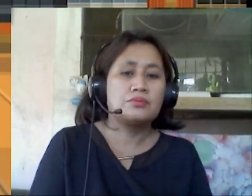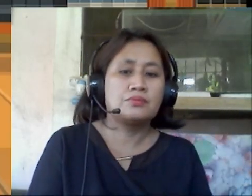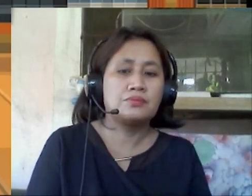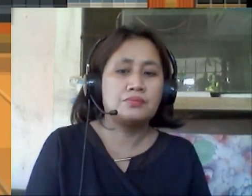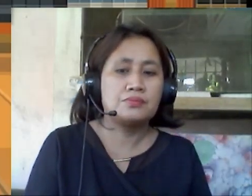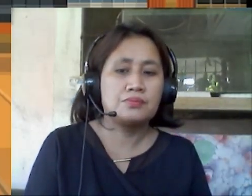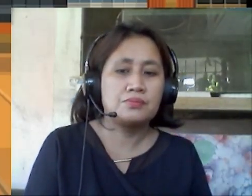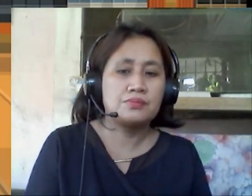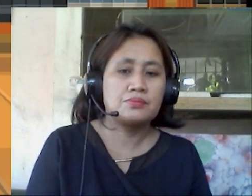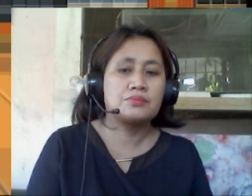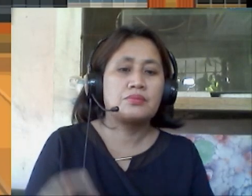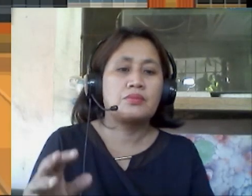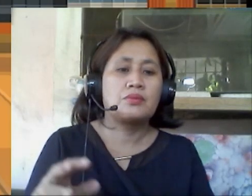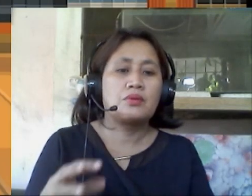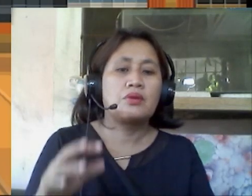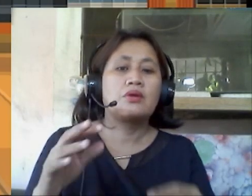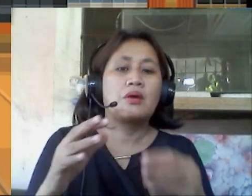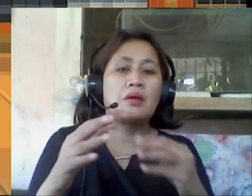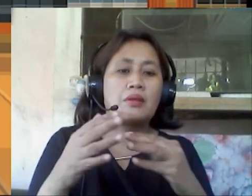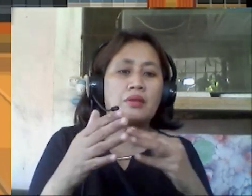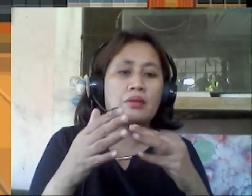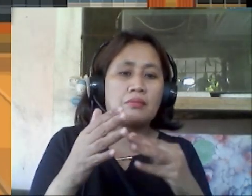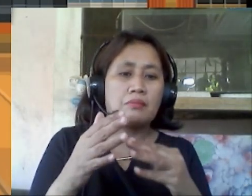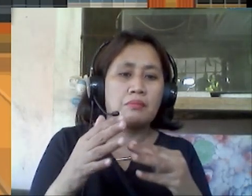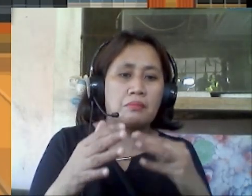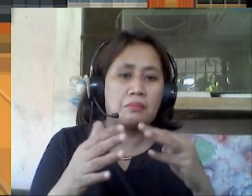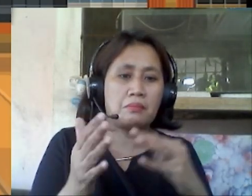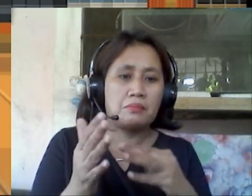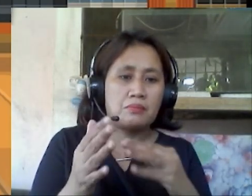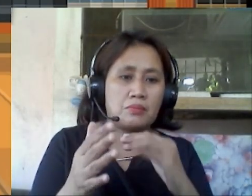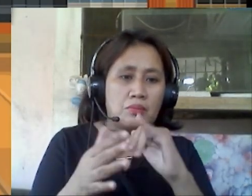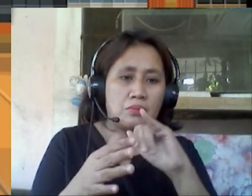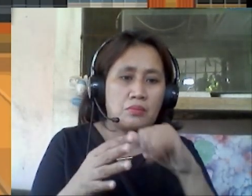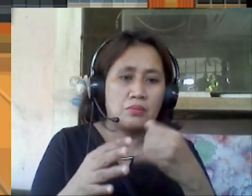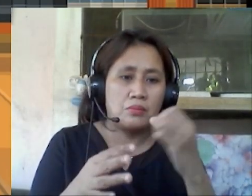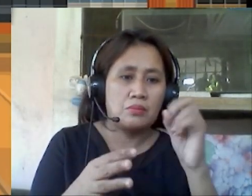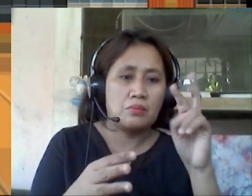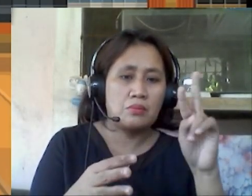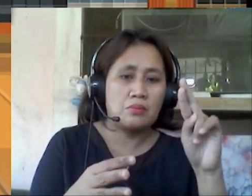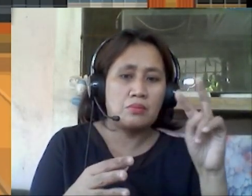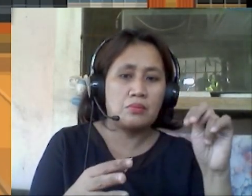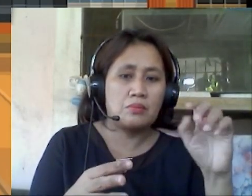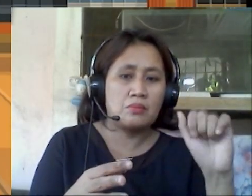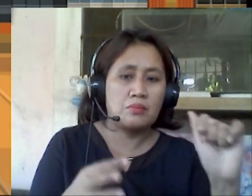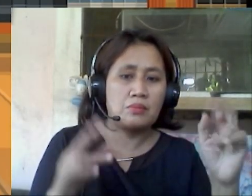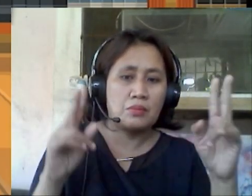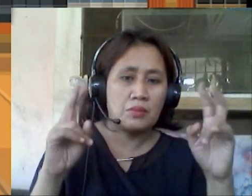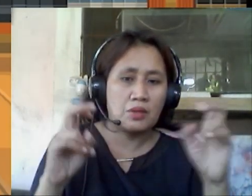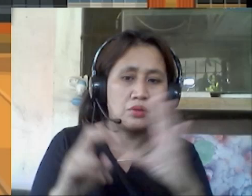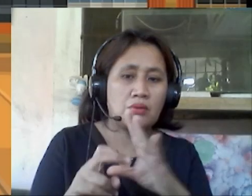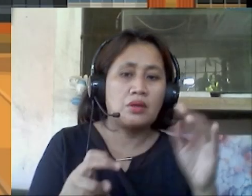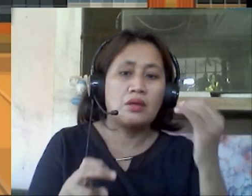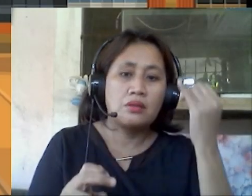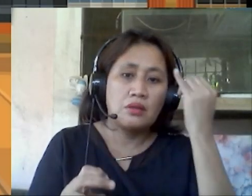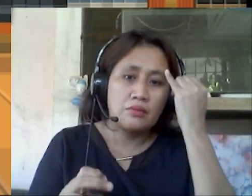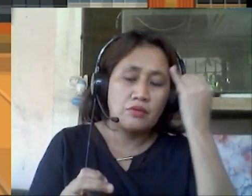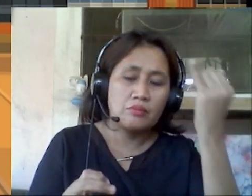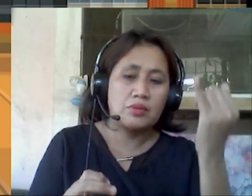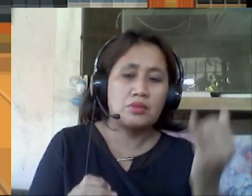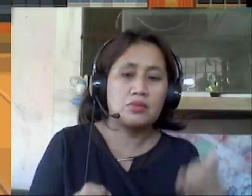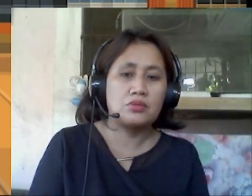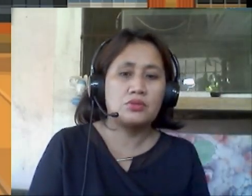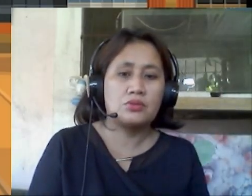period, journal title, comma, issue information, period. Check out this